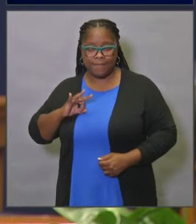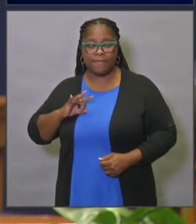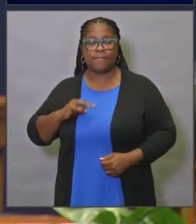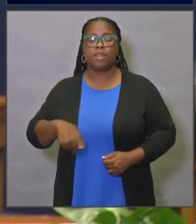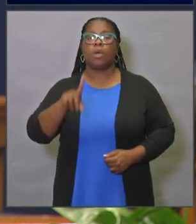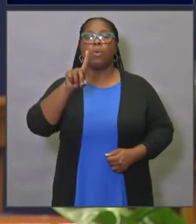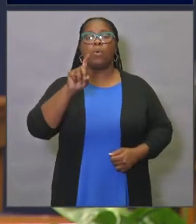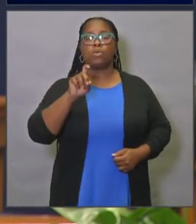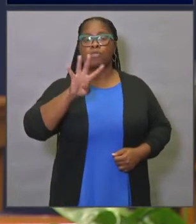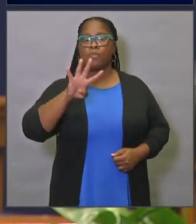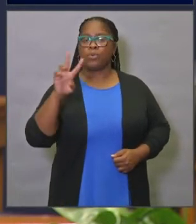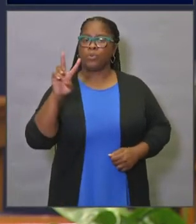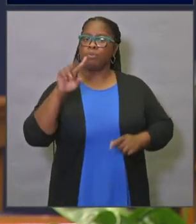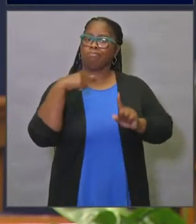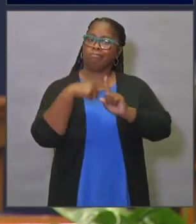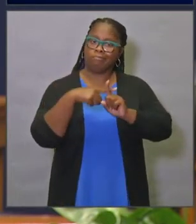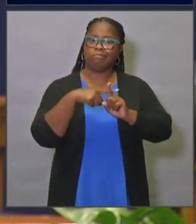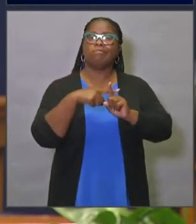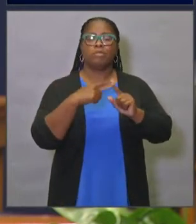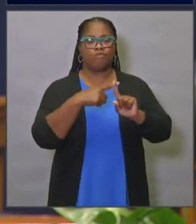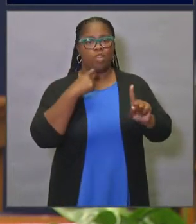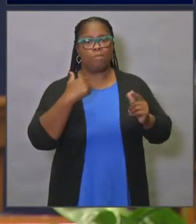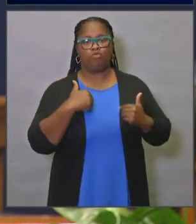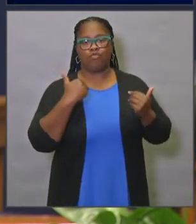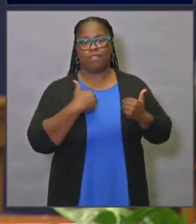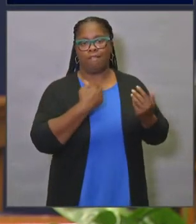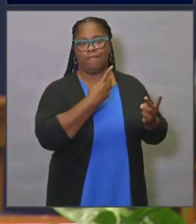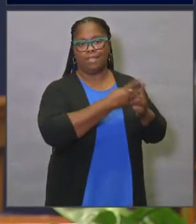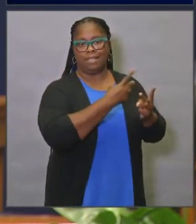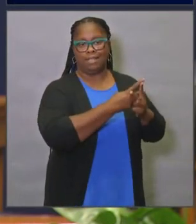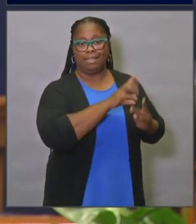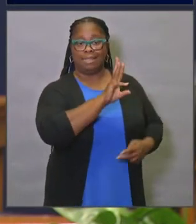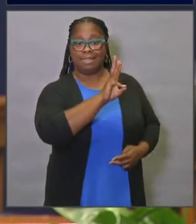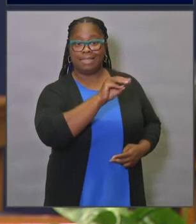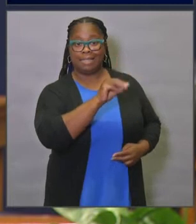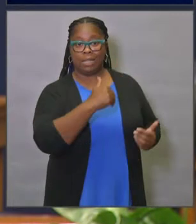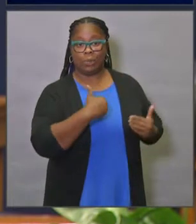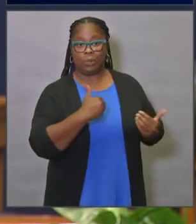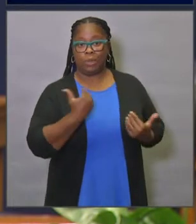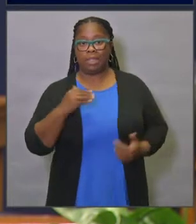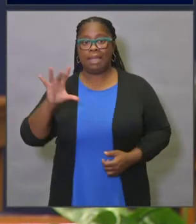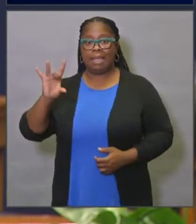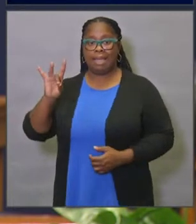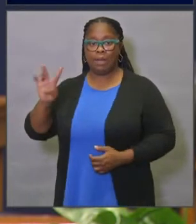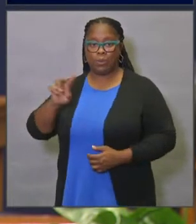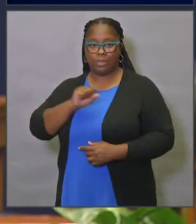And 142 cases in the juvenile facilities, 60 among youth, and 82 among staff.